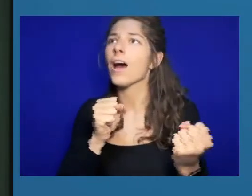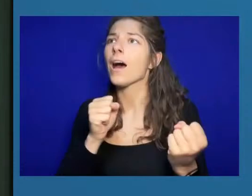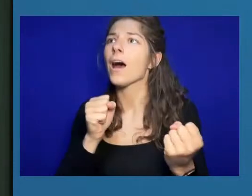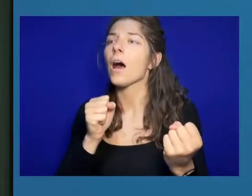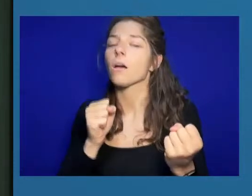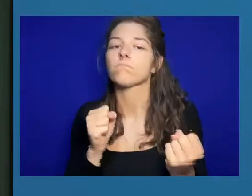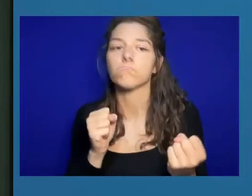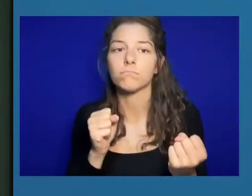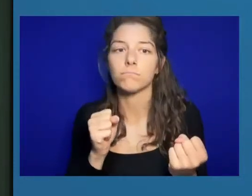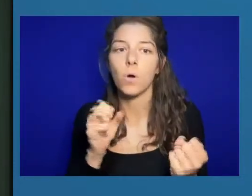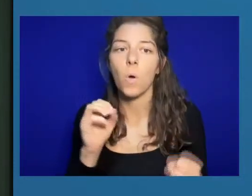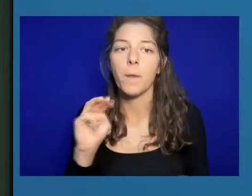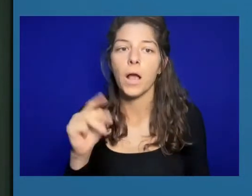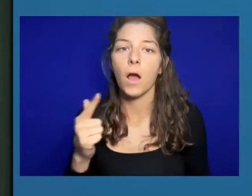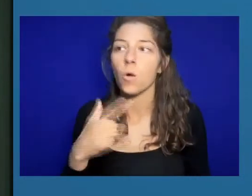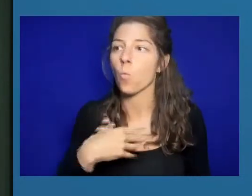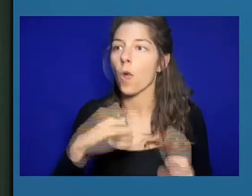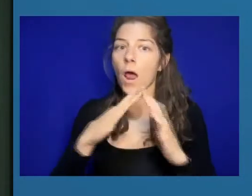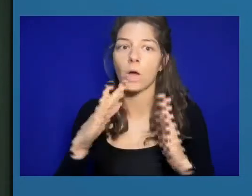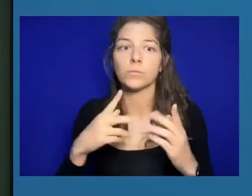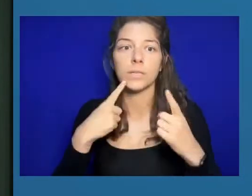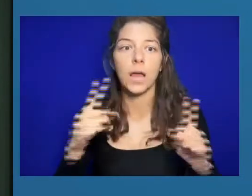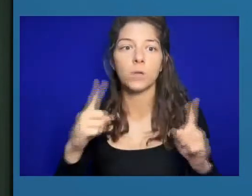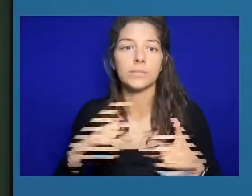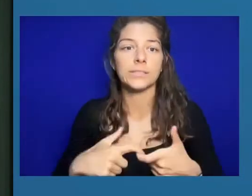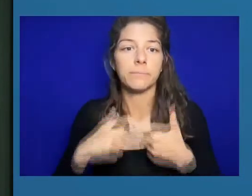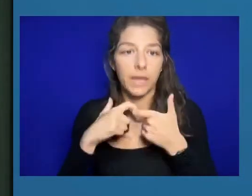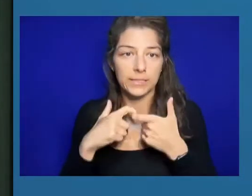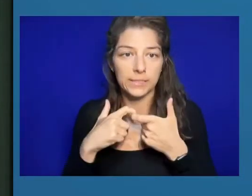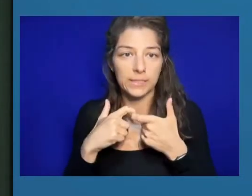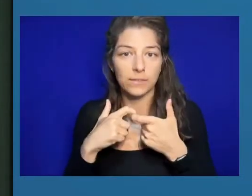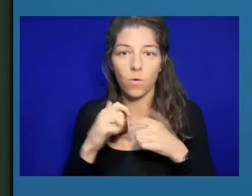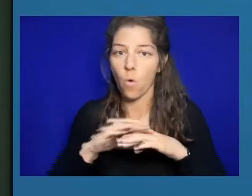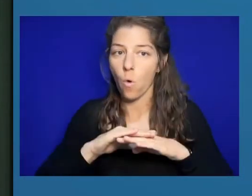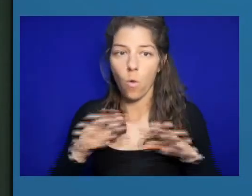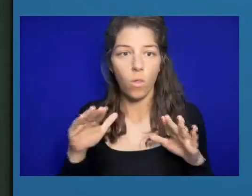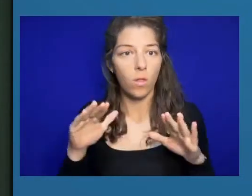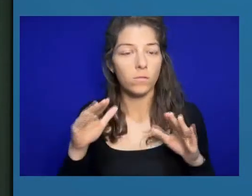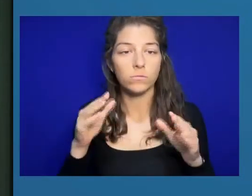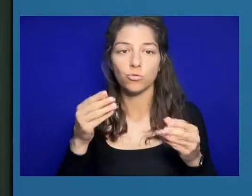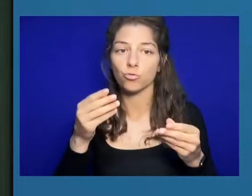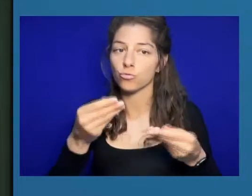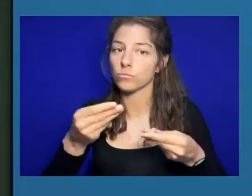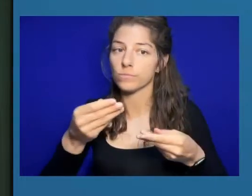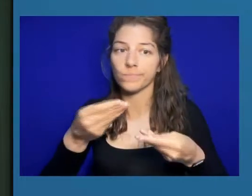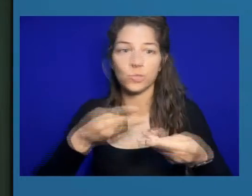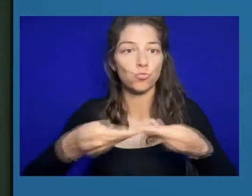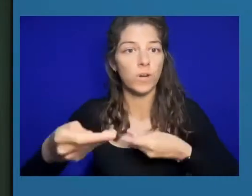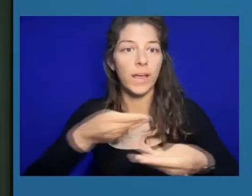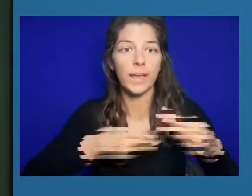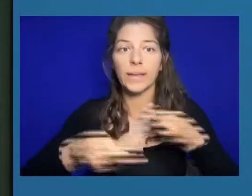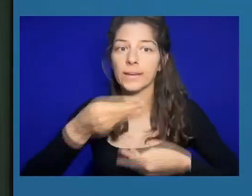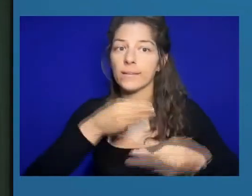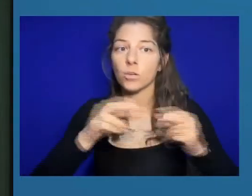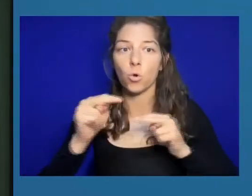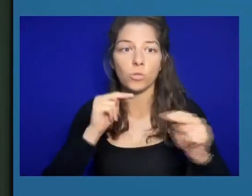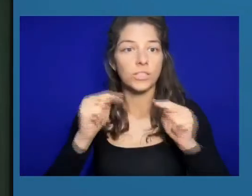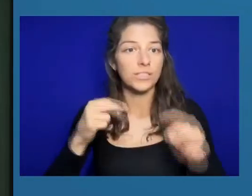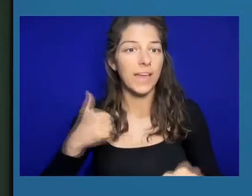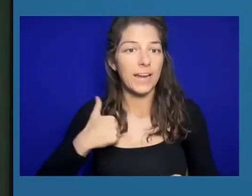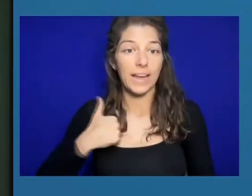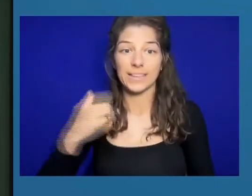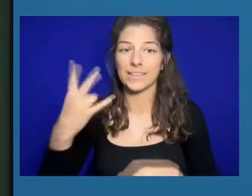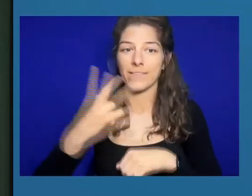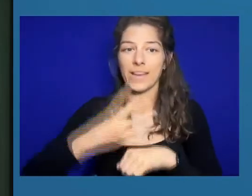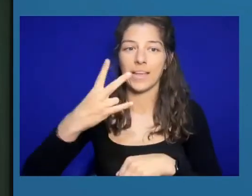hear, oh my gosh, the White House has announced they're suspending all trade negotiations with Canada, and in 7 days we'll announce a